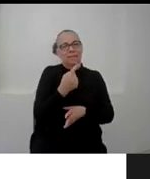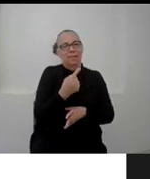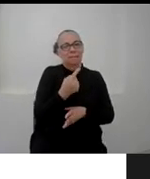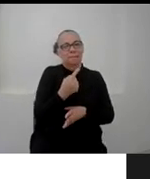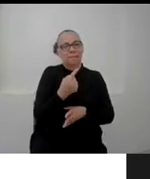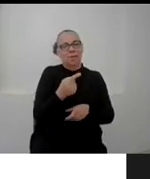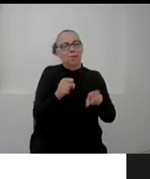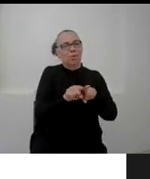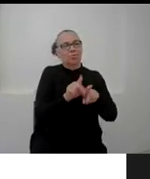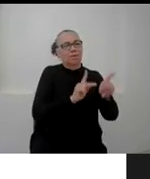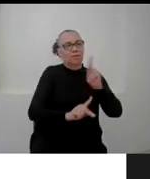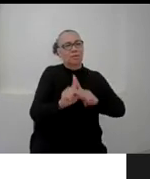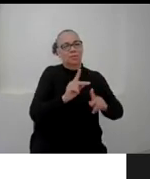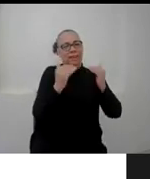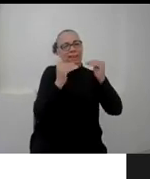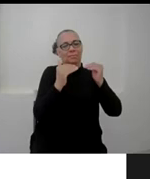limited verbal